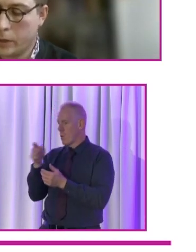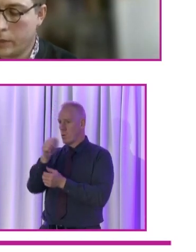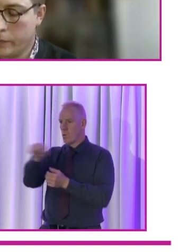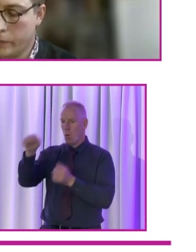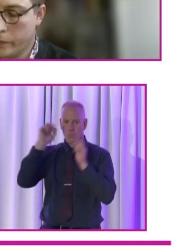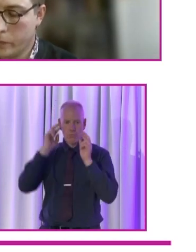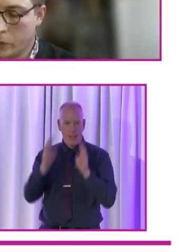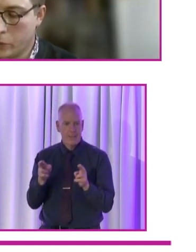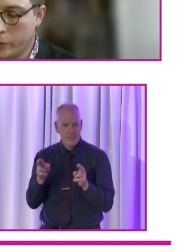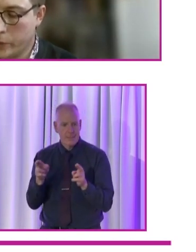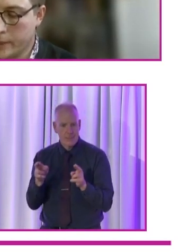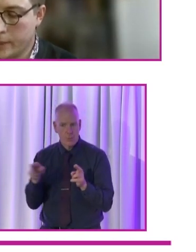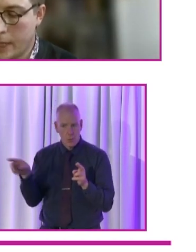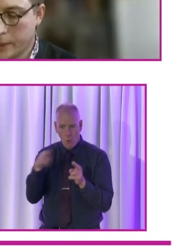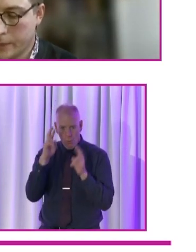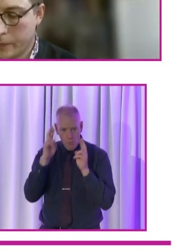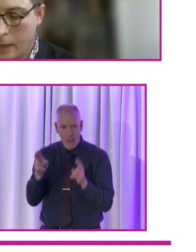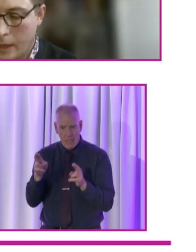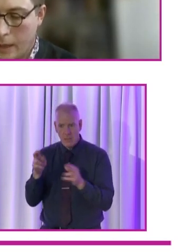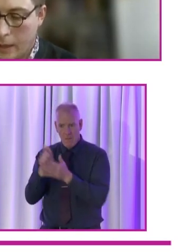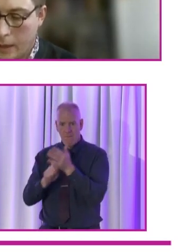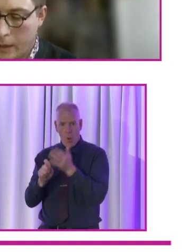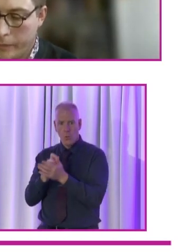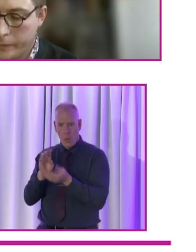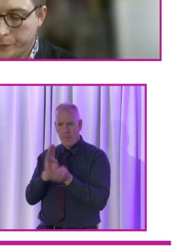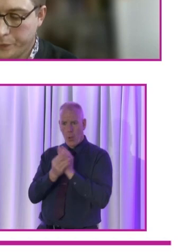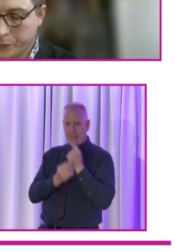right to vote and stand,